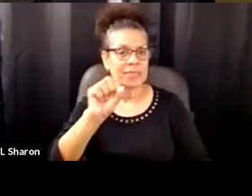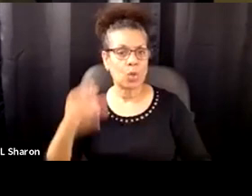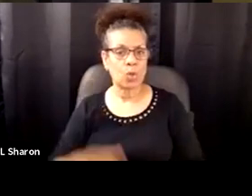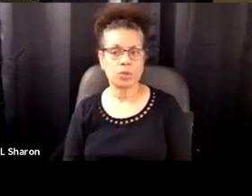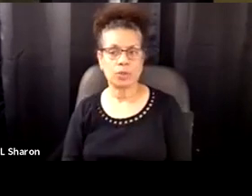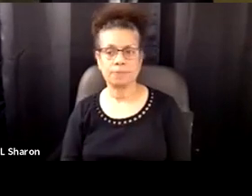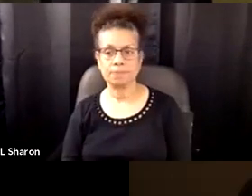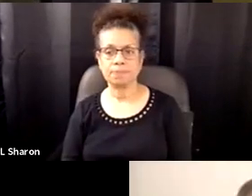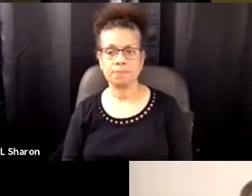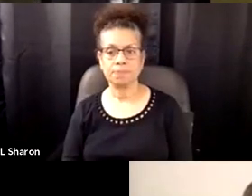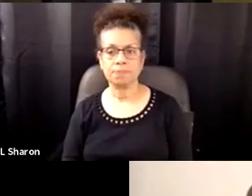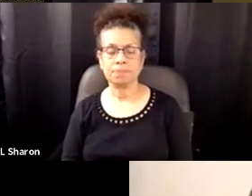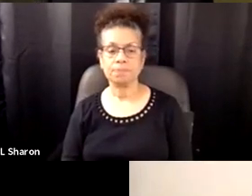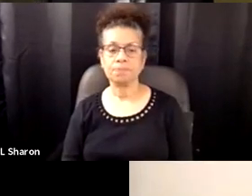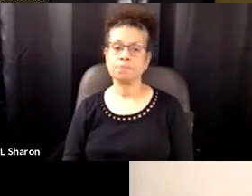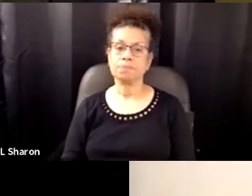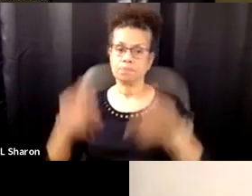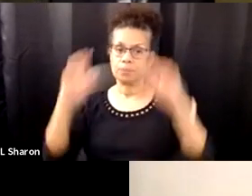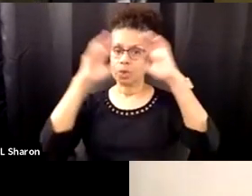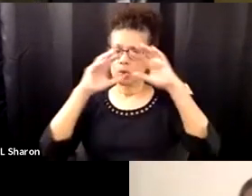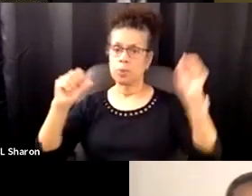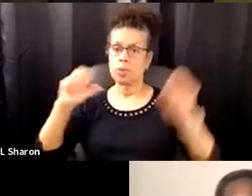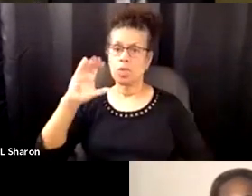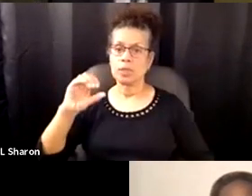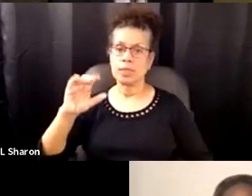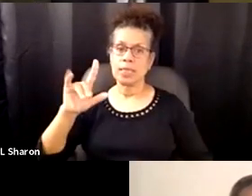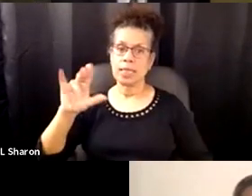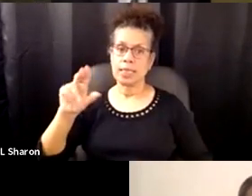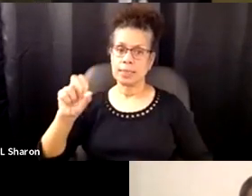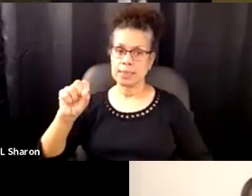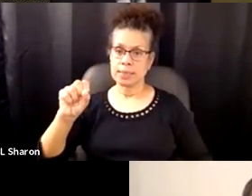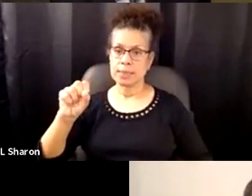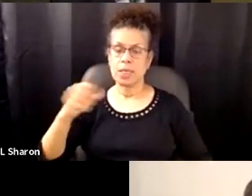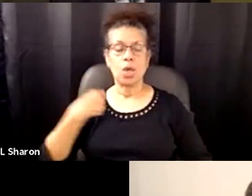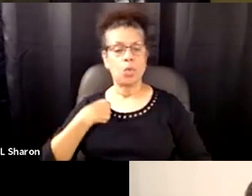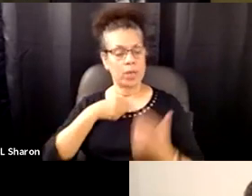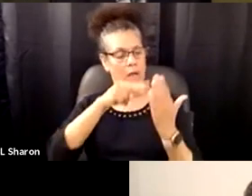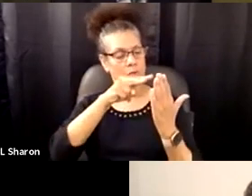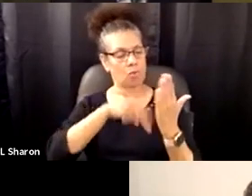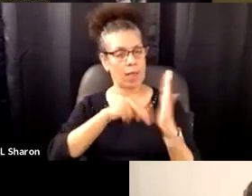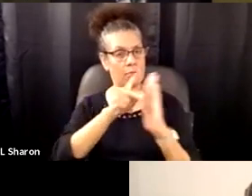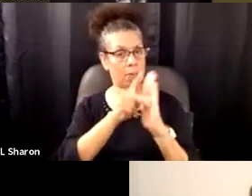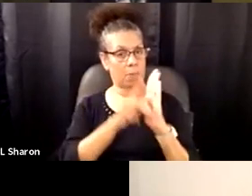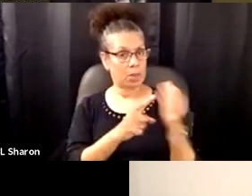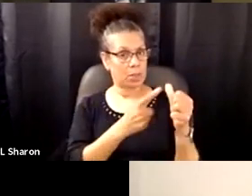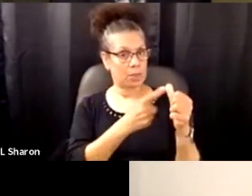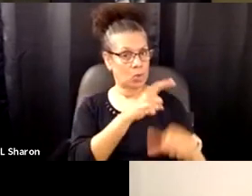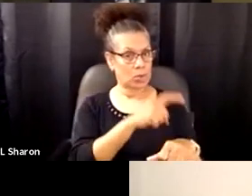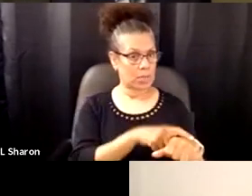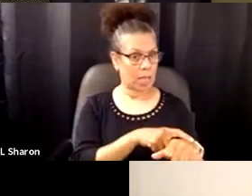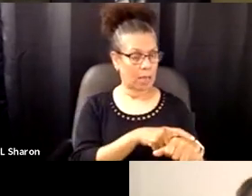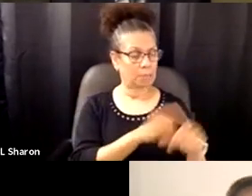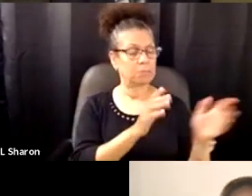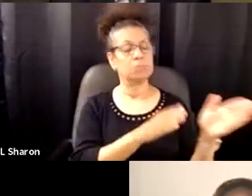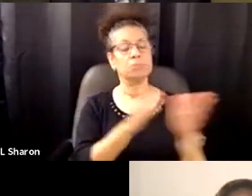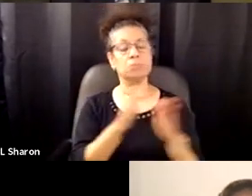wanted to mention and committee members that when i read the policy for the first time and then the revisions